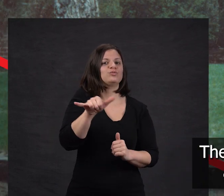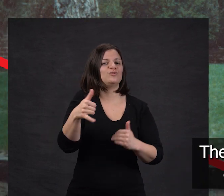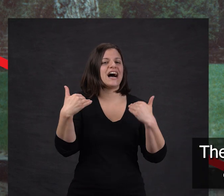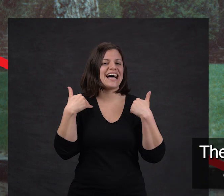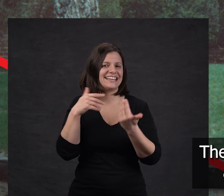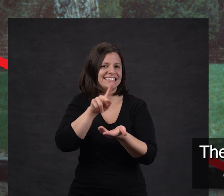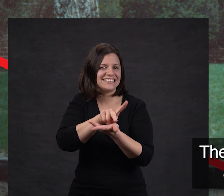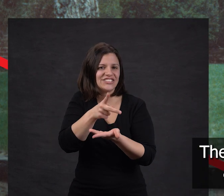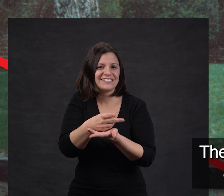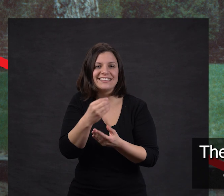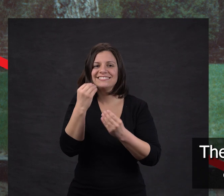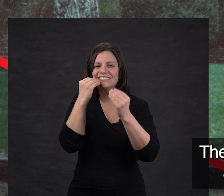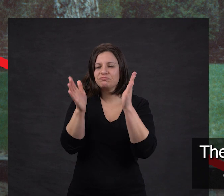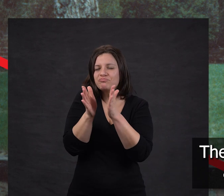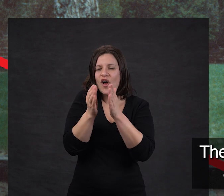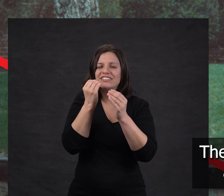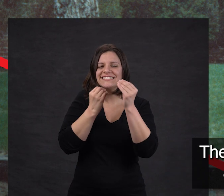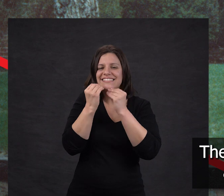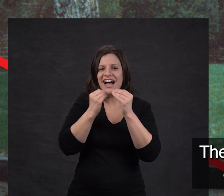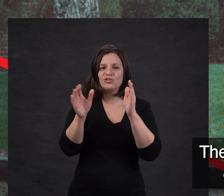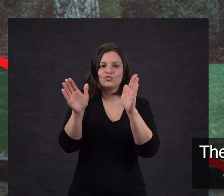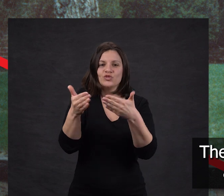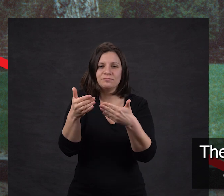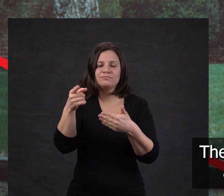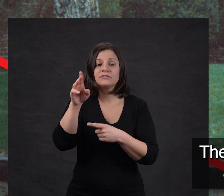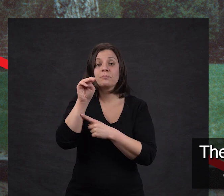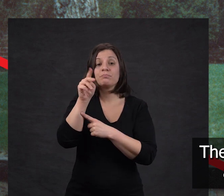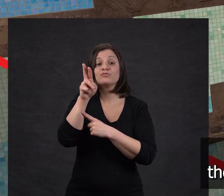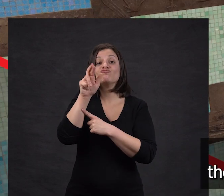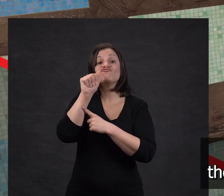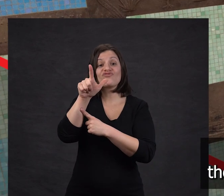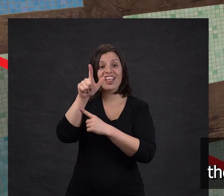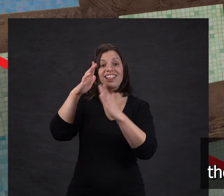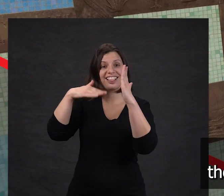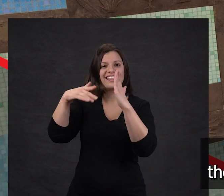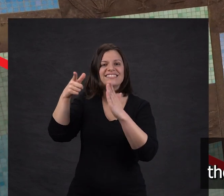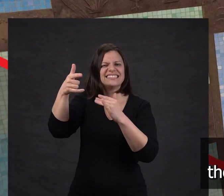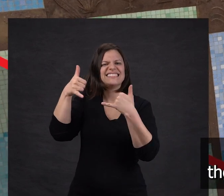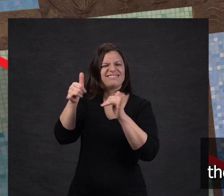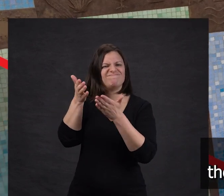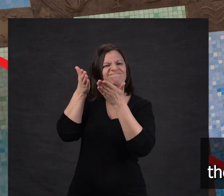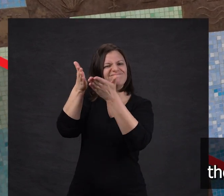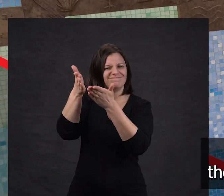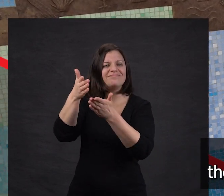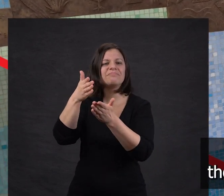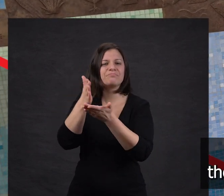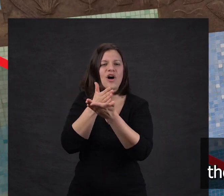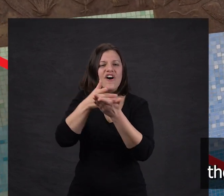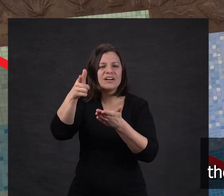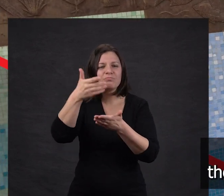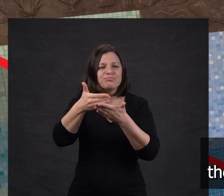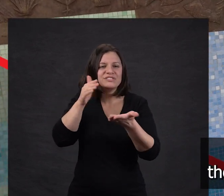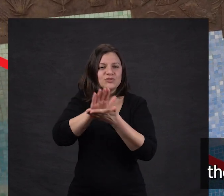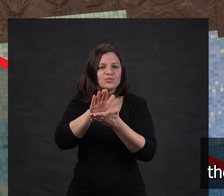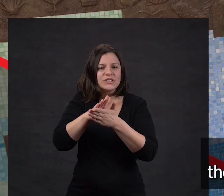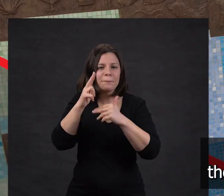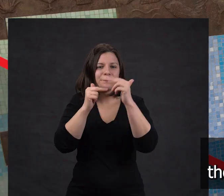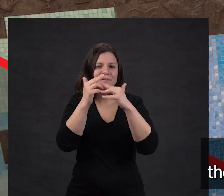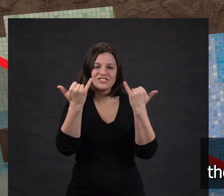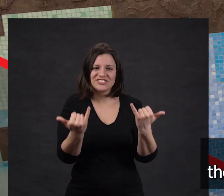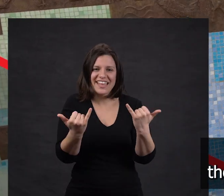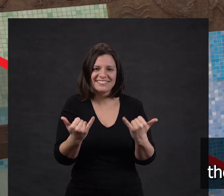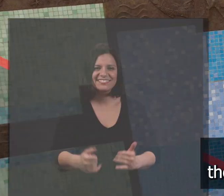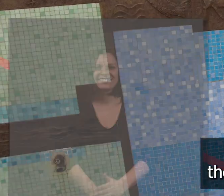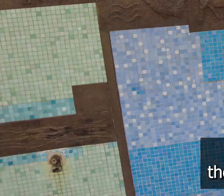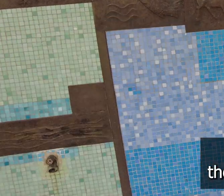The building also had a kitchen and a small dining room. The mural is still part of the preschool building today. Photos, two people